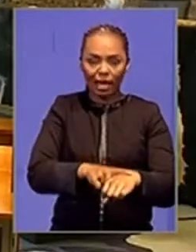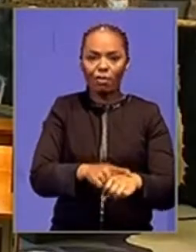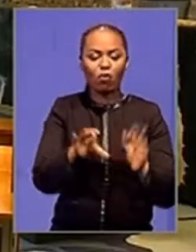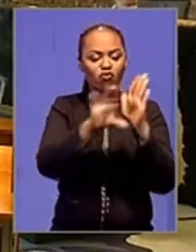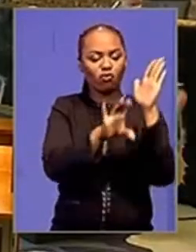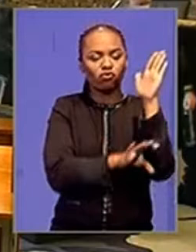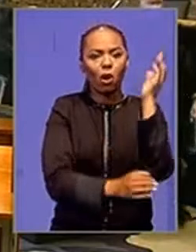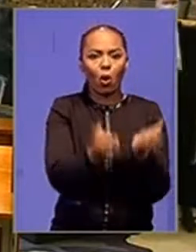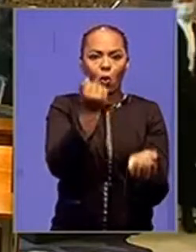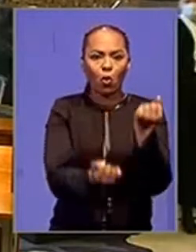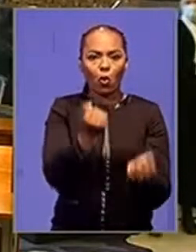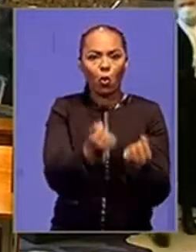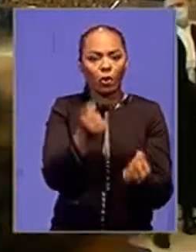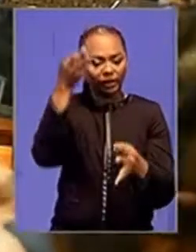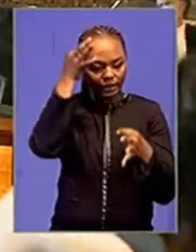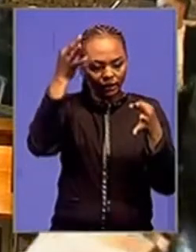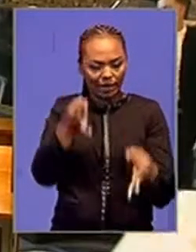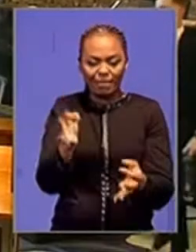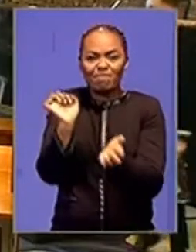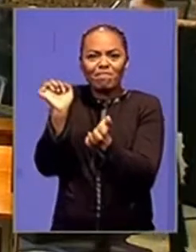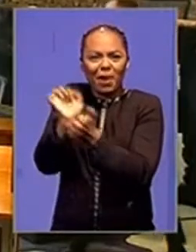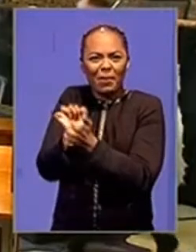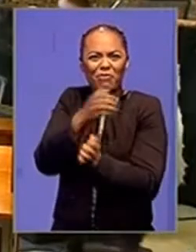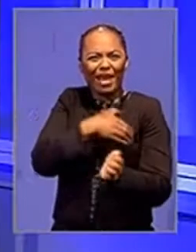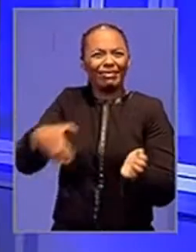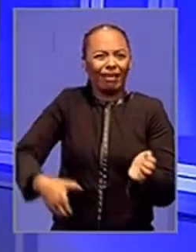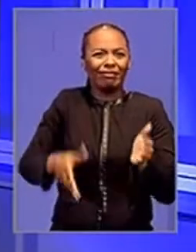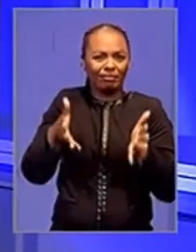la Molao wa Motheo le tshwarang mopresidente wa mehleng.